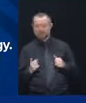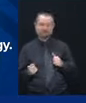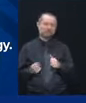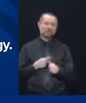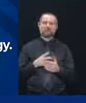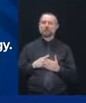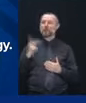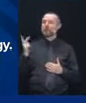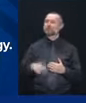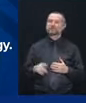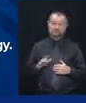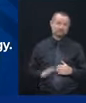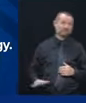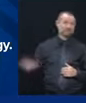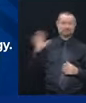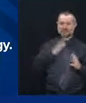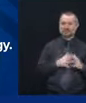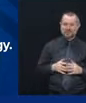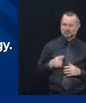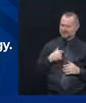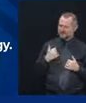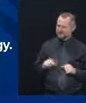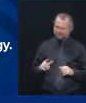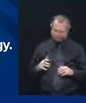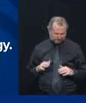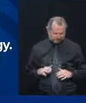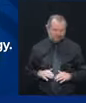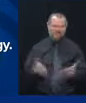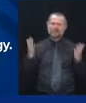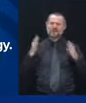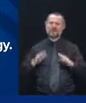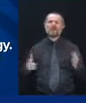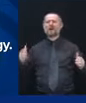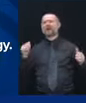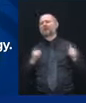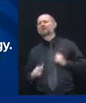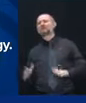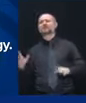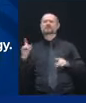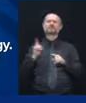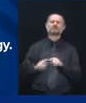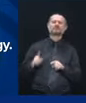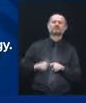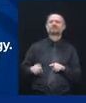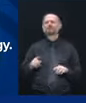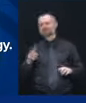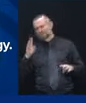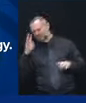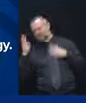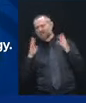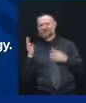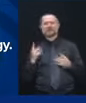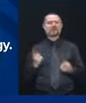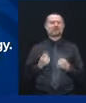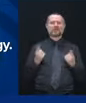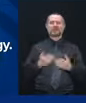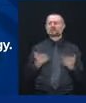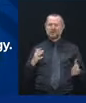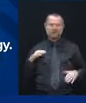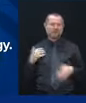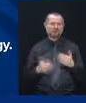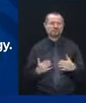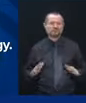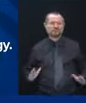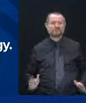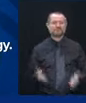will accelerate the restoration of the arts and performances and creative energy. You have an